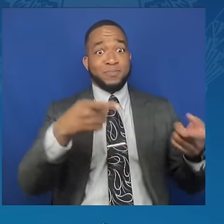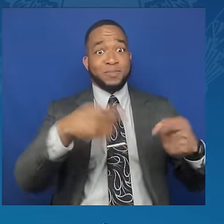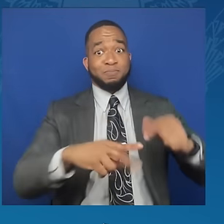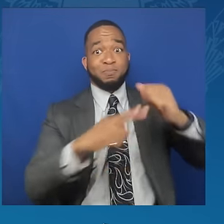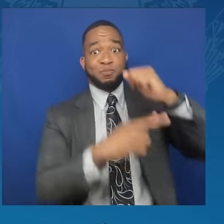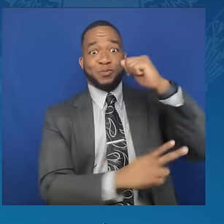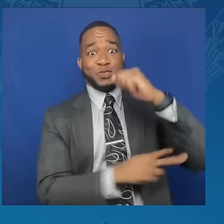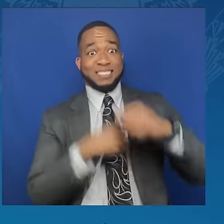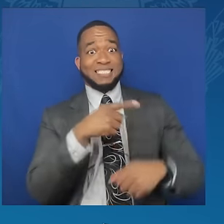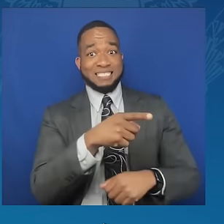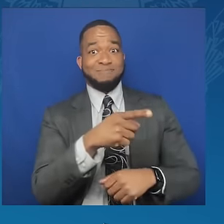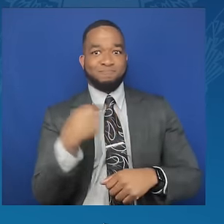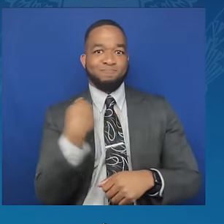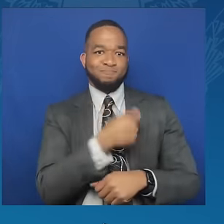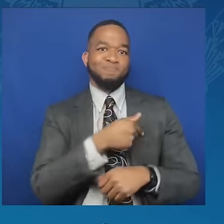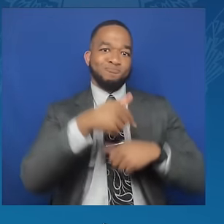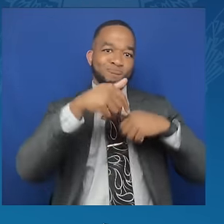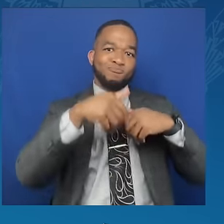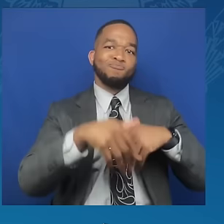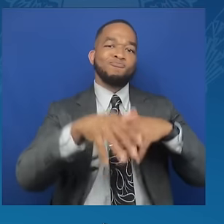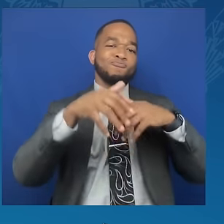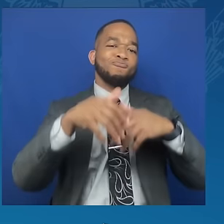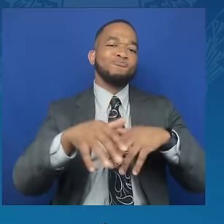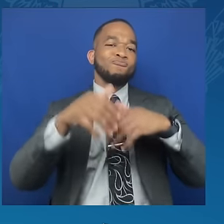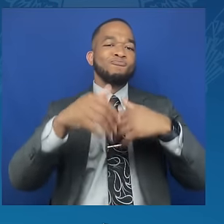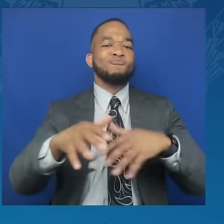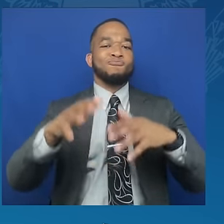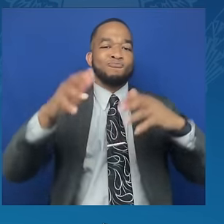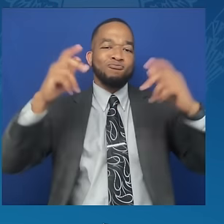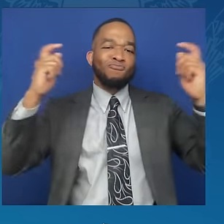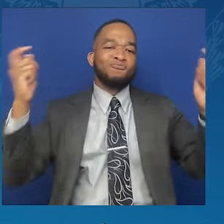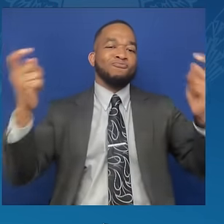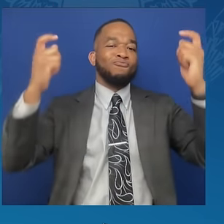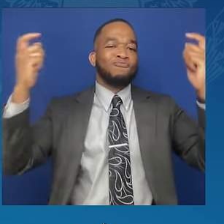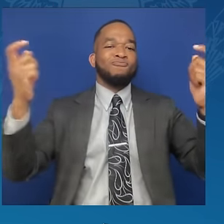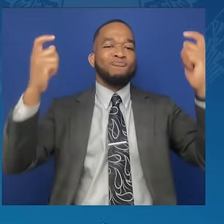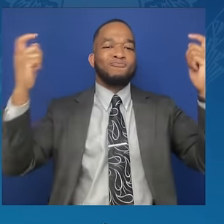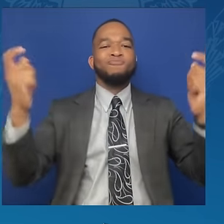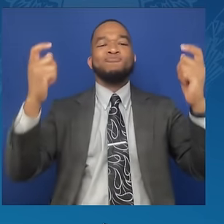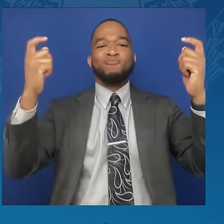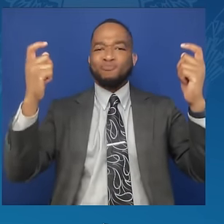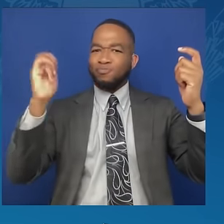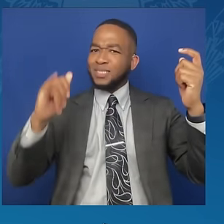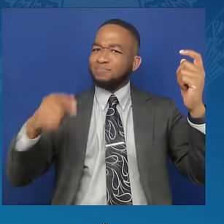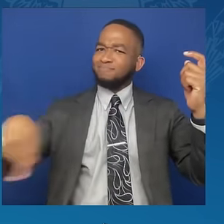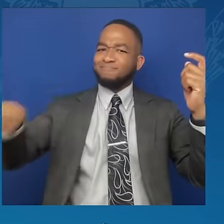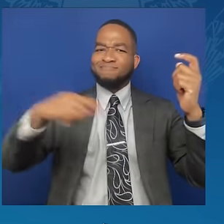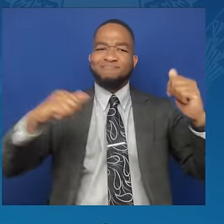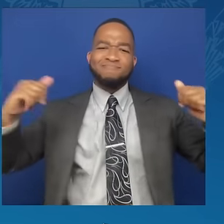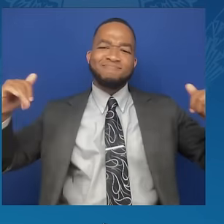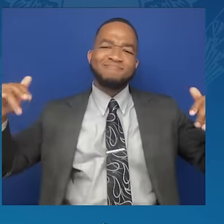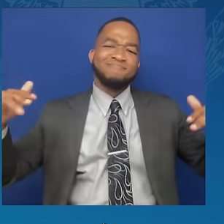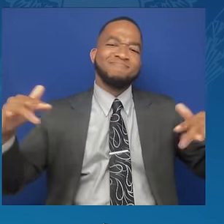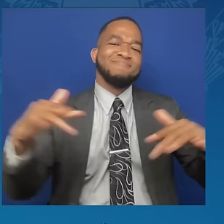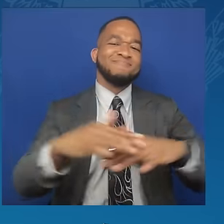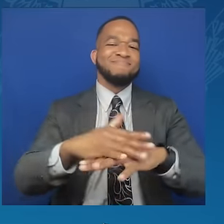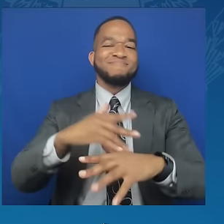love democracy, value the vote, and fight for civil and human